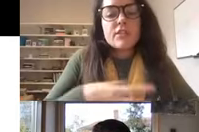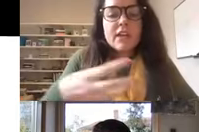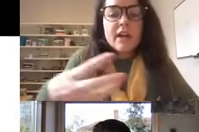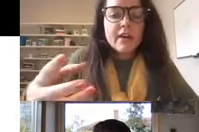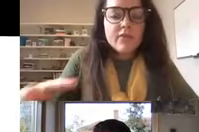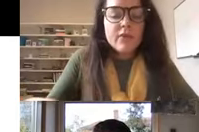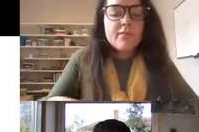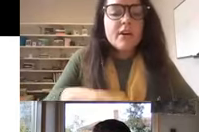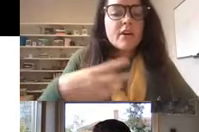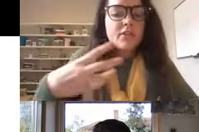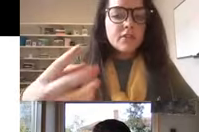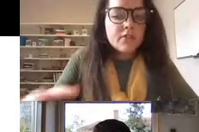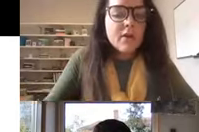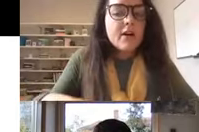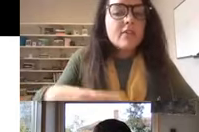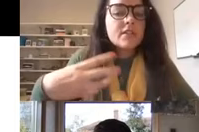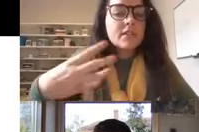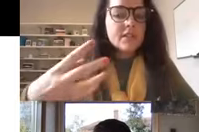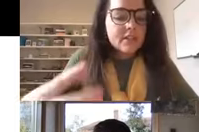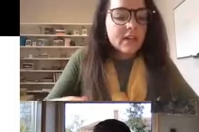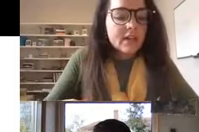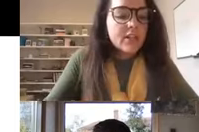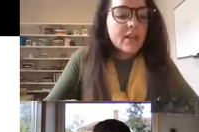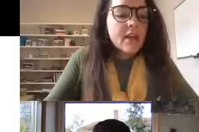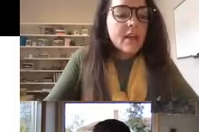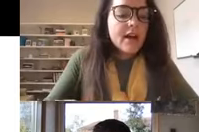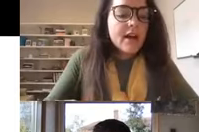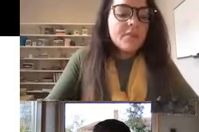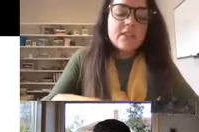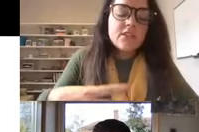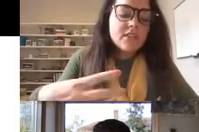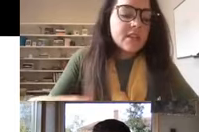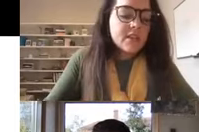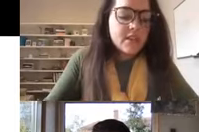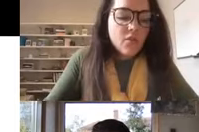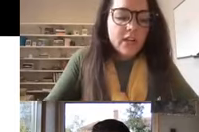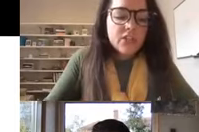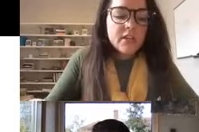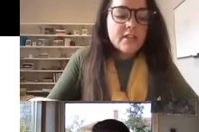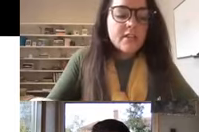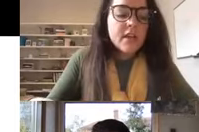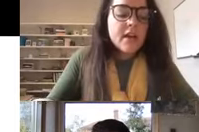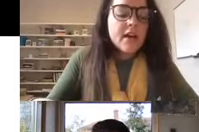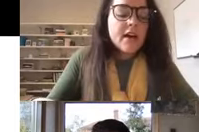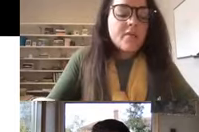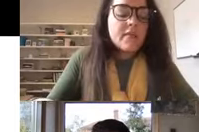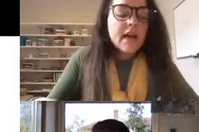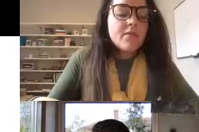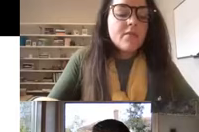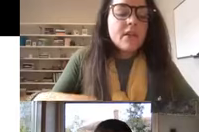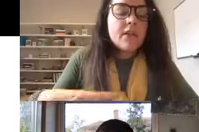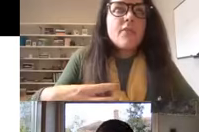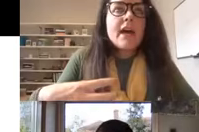questions which have reemerged throughout this discussion, these are just a series of questions